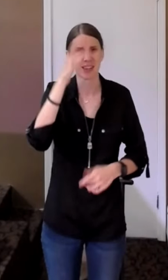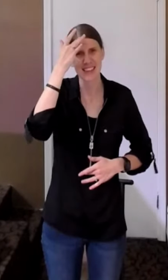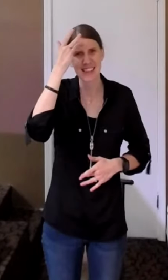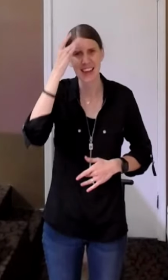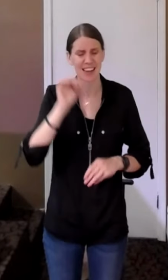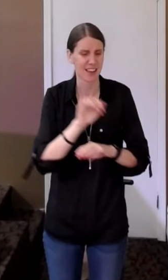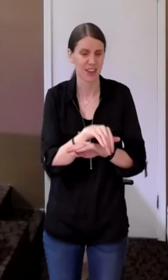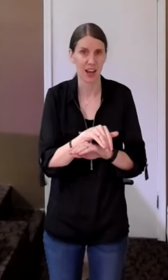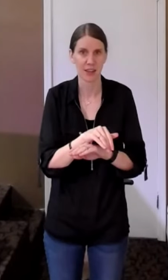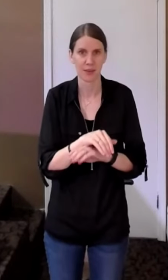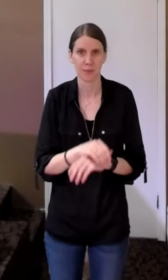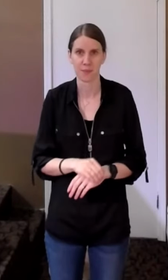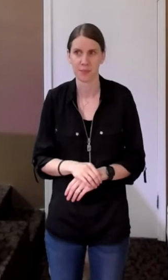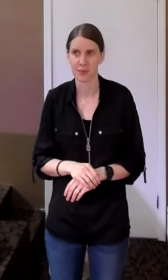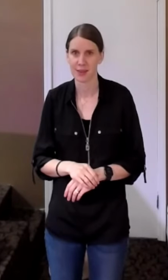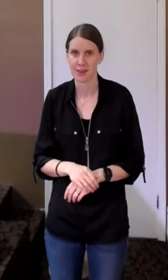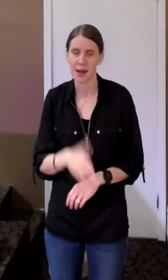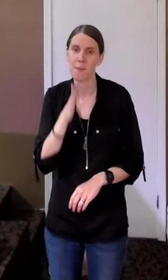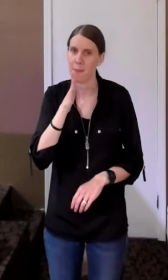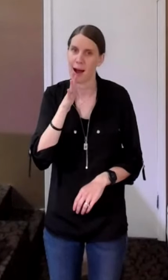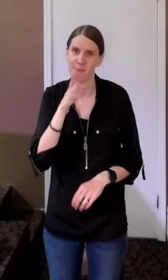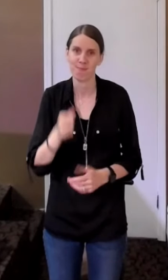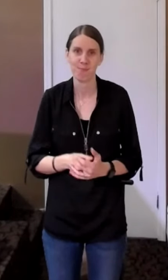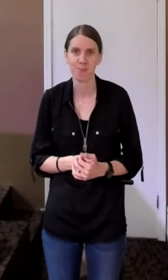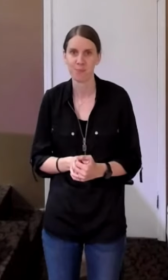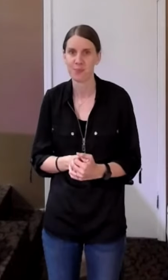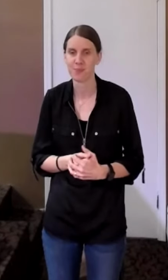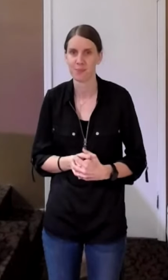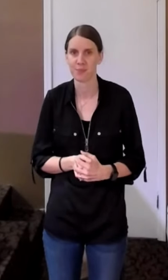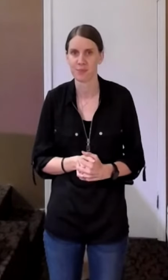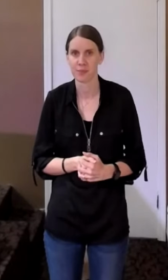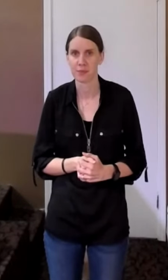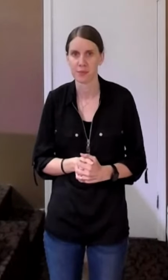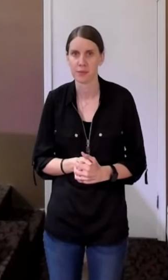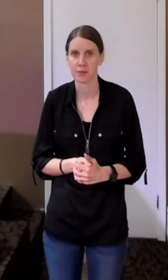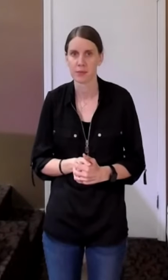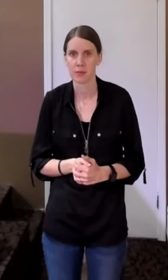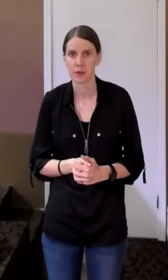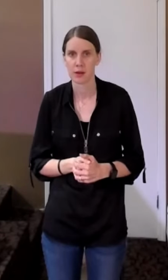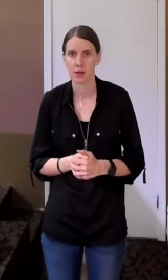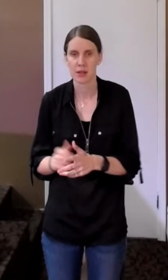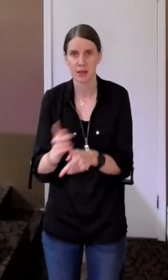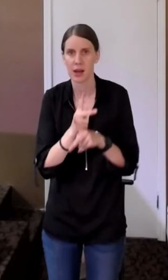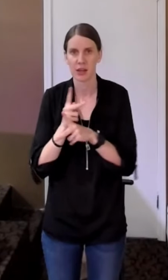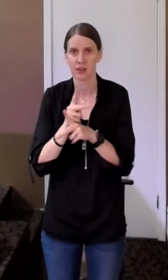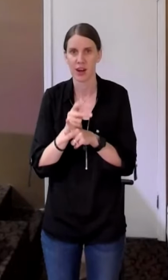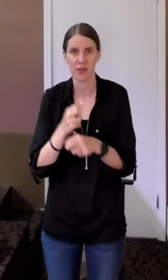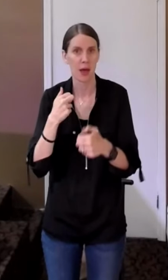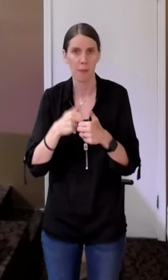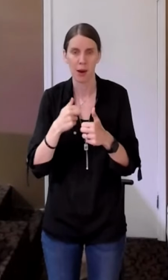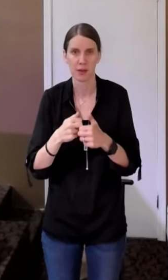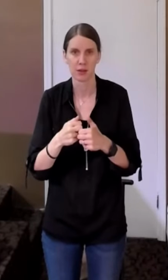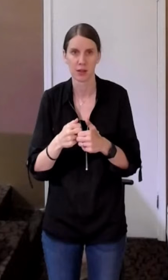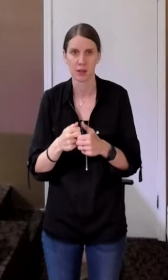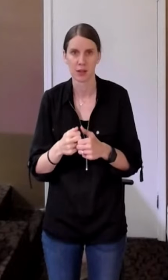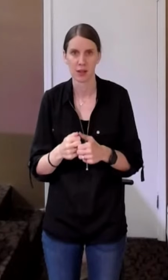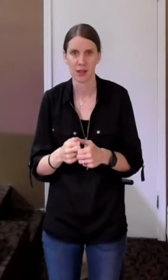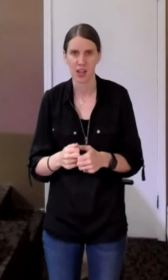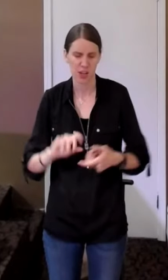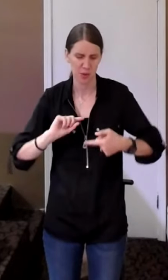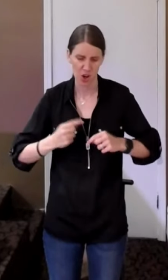sitting there with you, that's most of the time, that's mom, you know, taking care of all the problems. And when there's scrapes